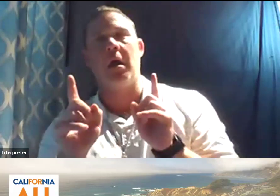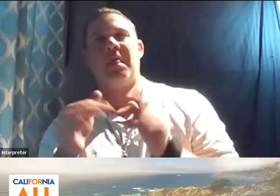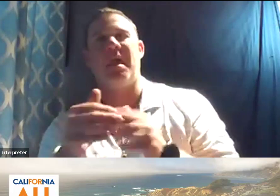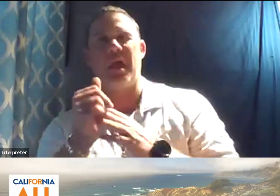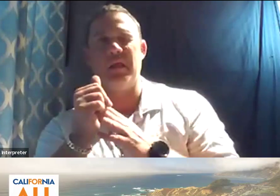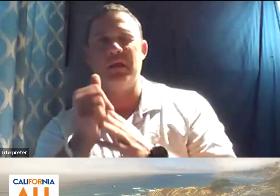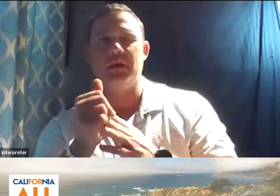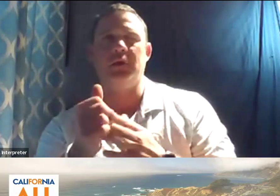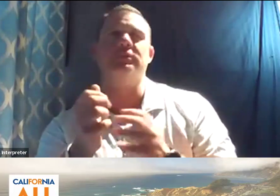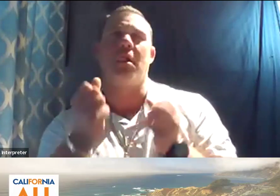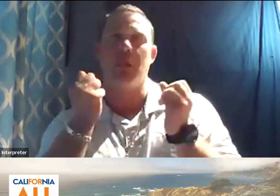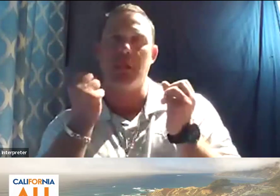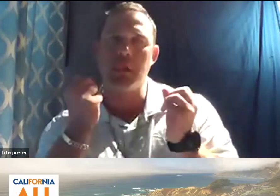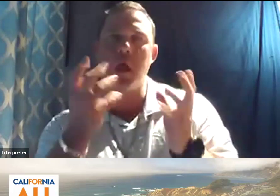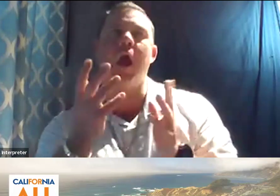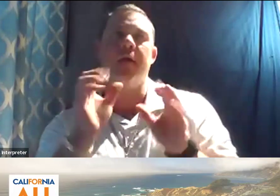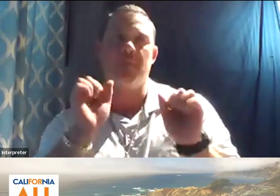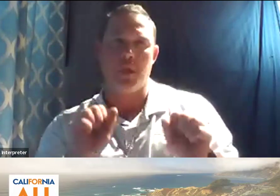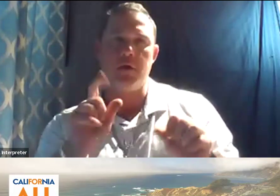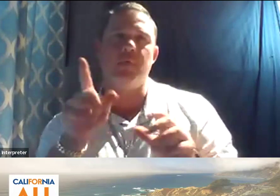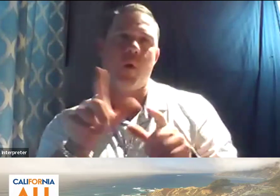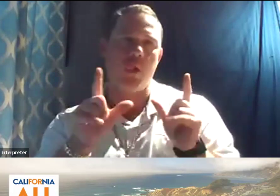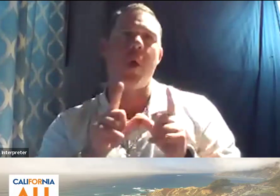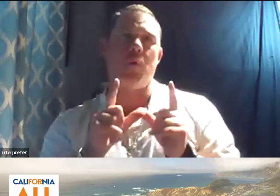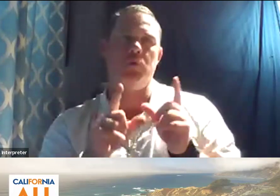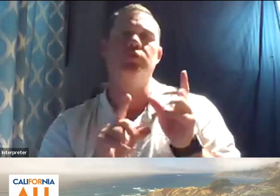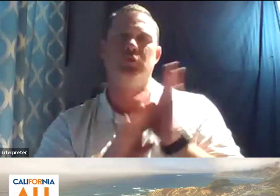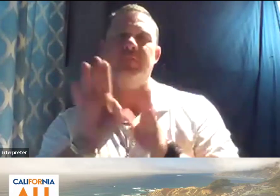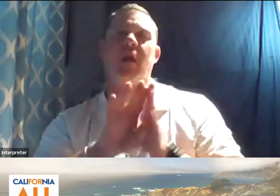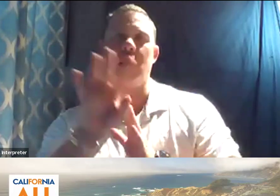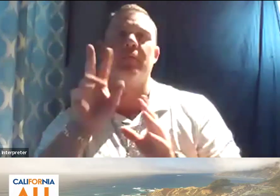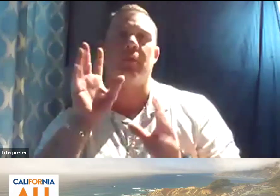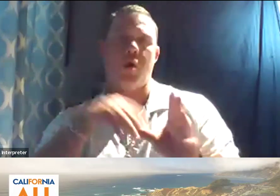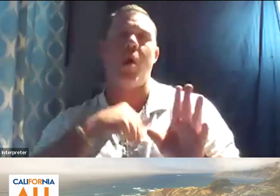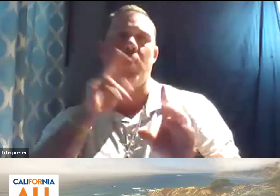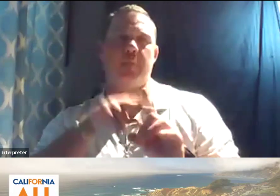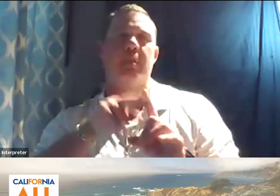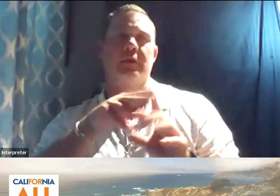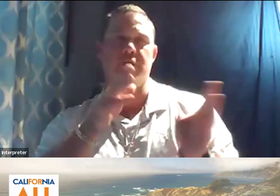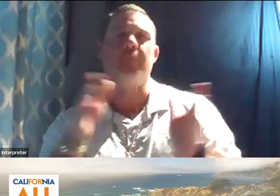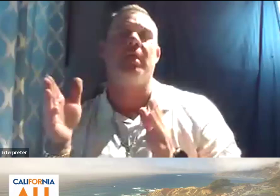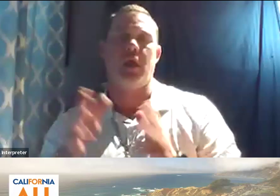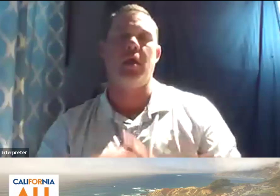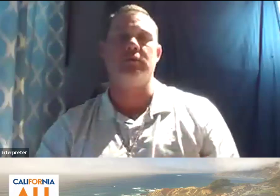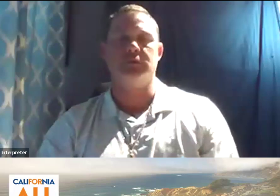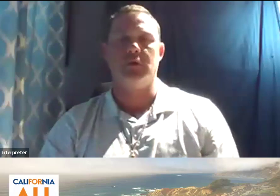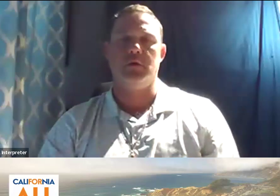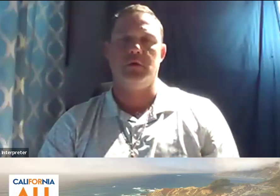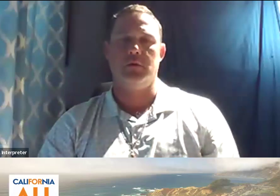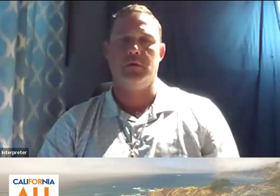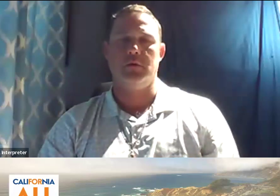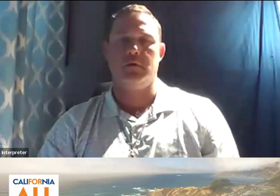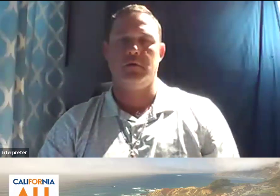lot of ability, for locals to develop their own applications and plans together. Okay, and then in terms